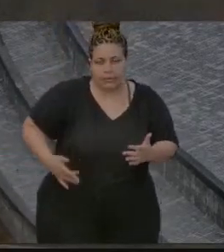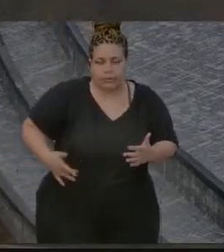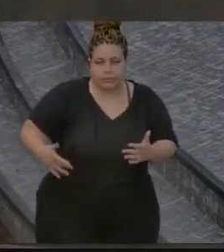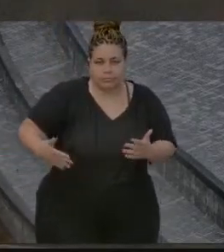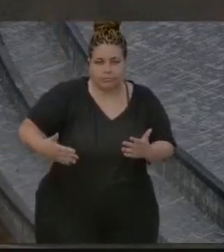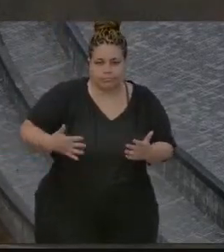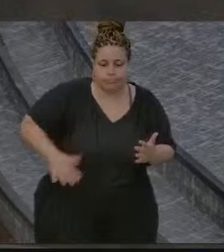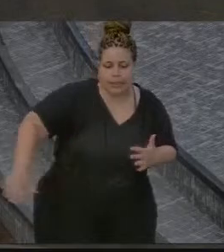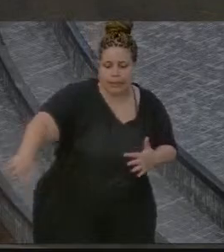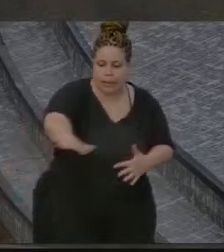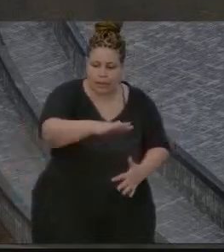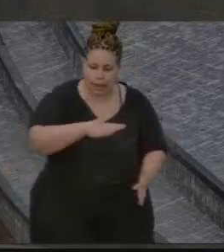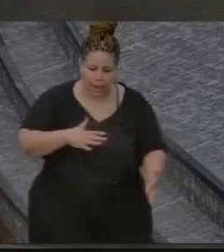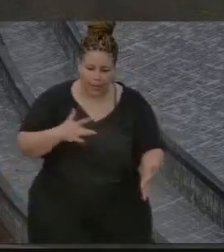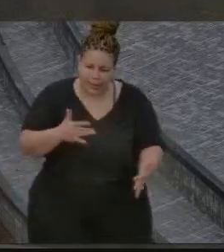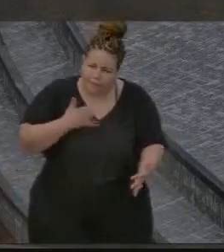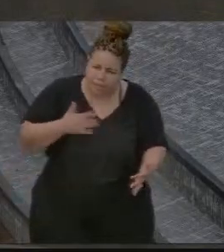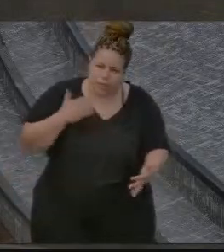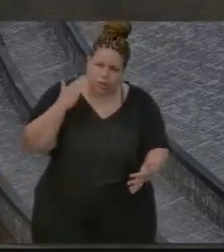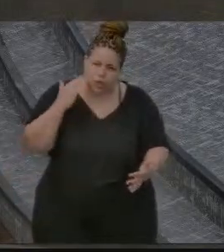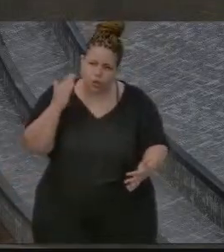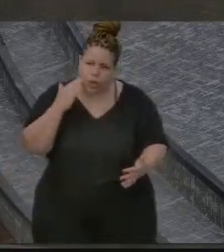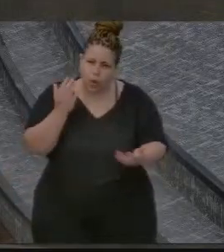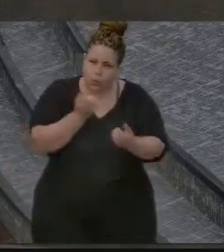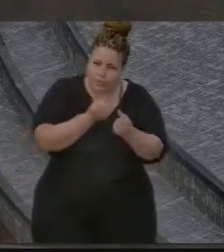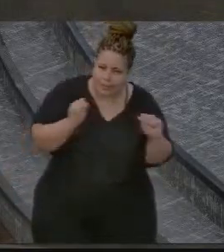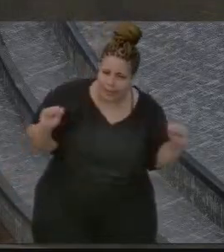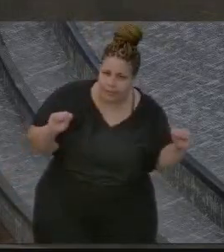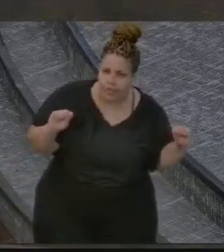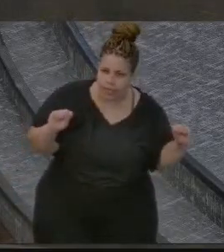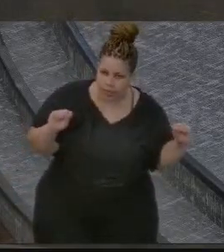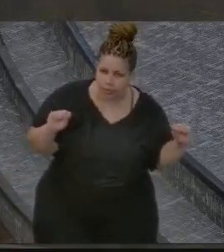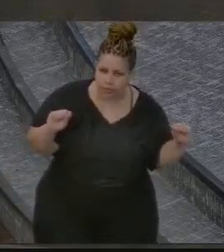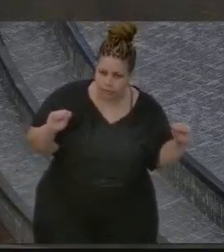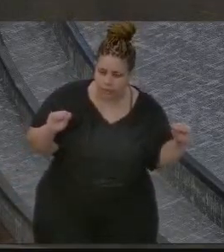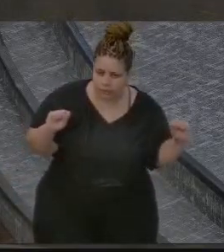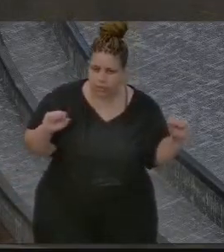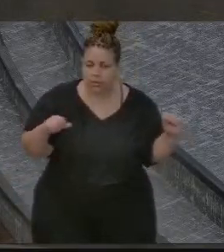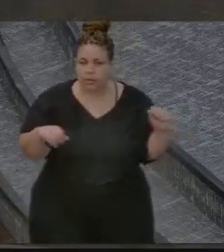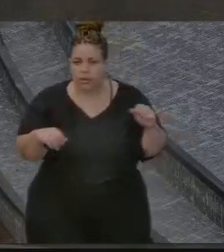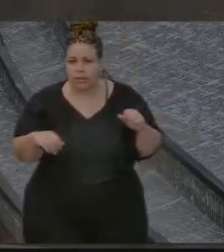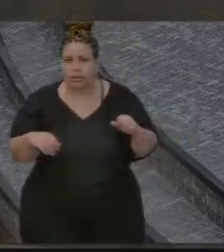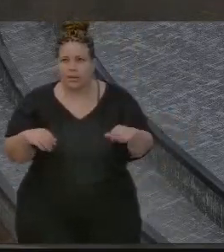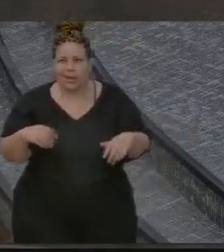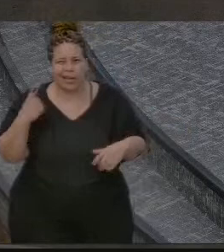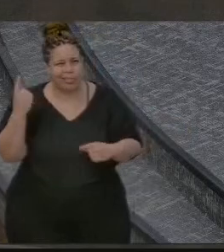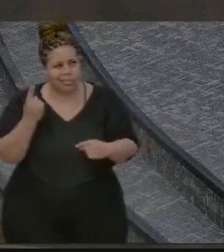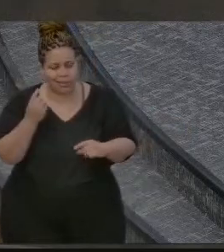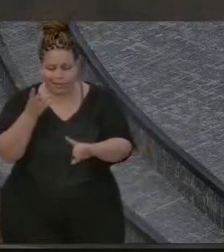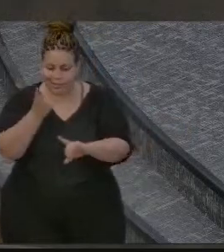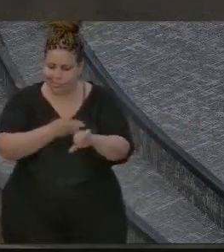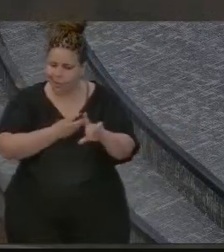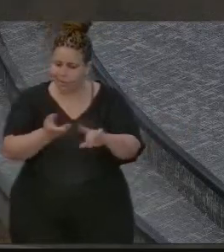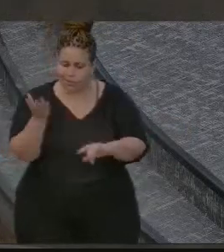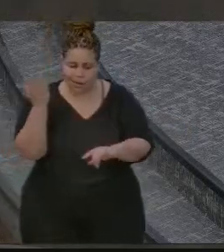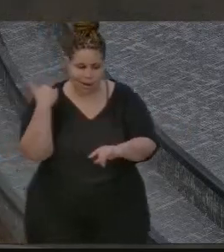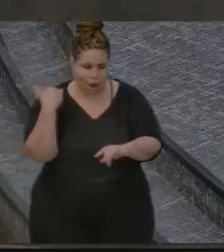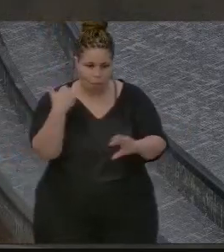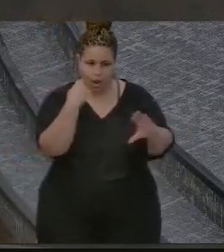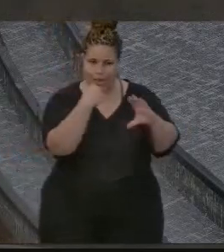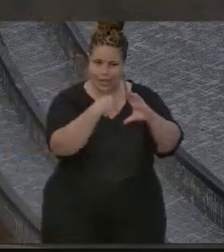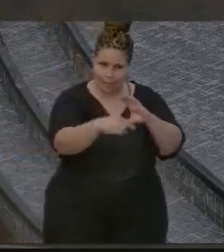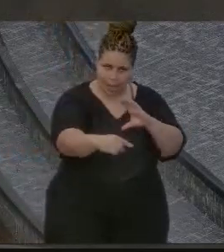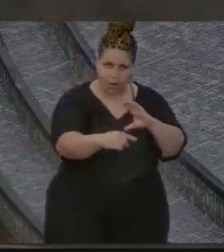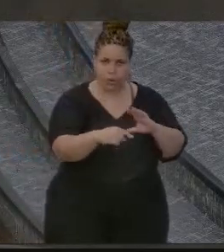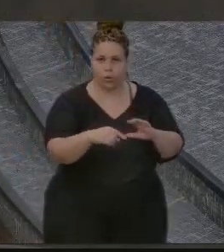safety under that whole umbrella. And about maybe 6 months ago, I forwarded you all